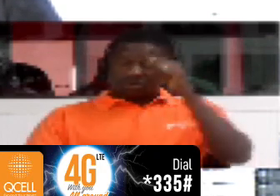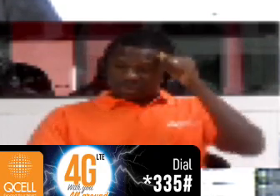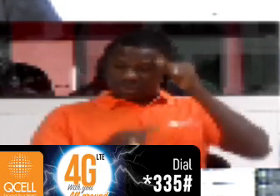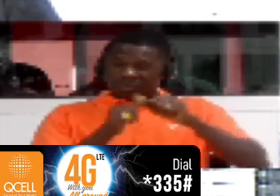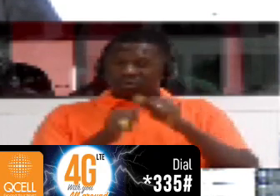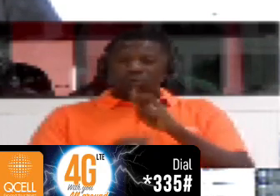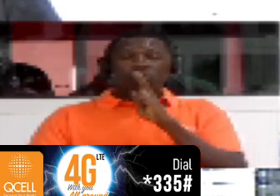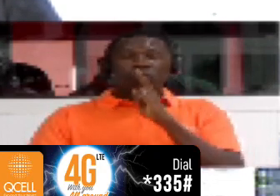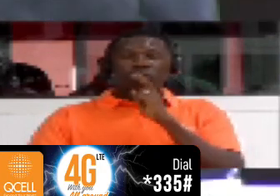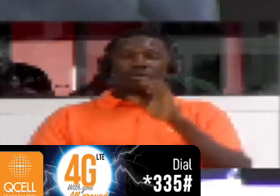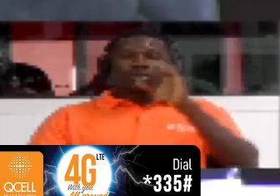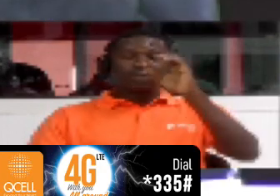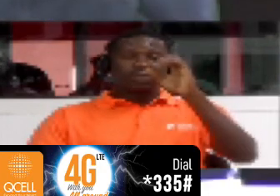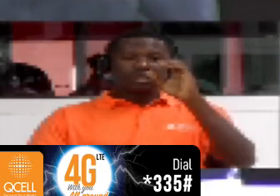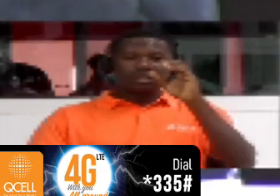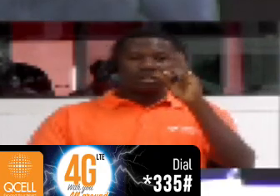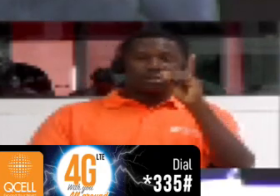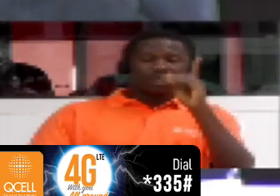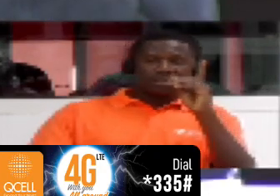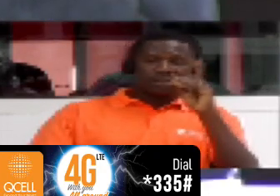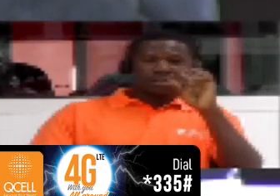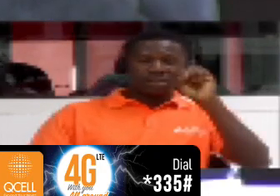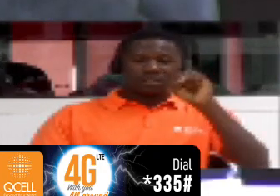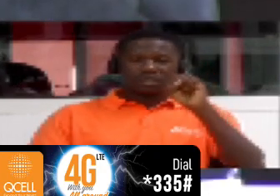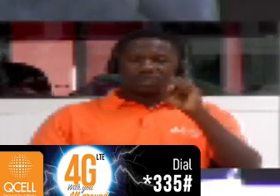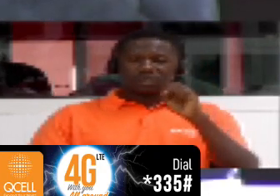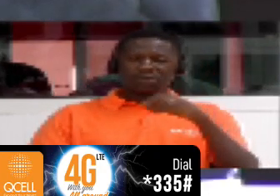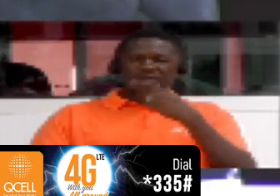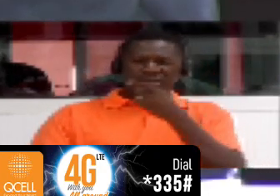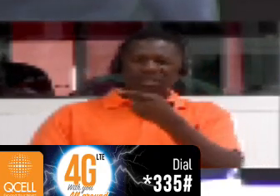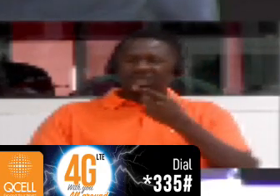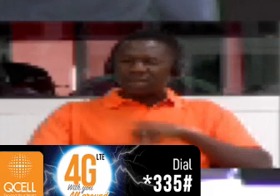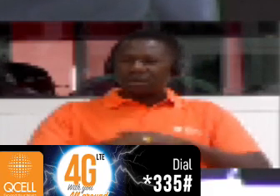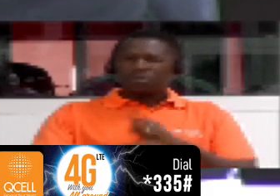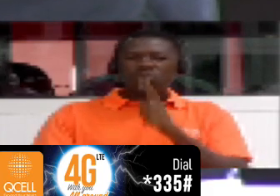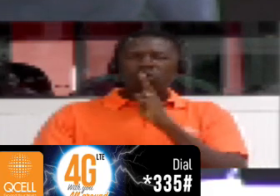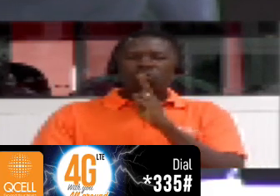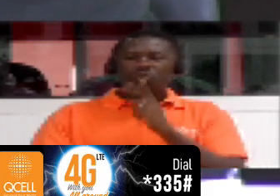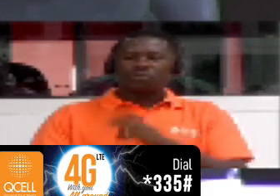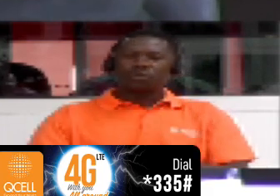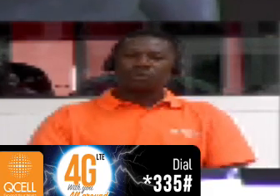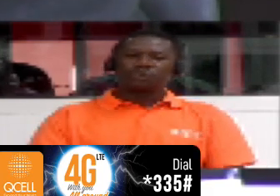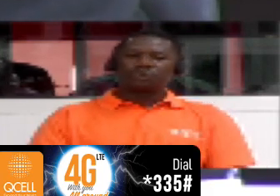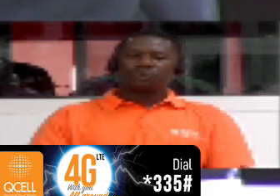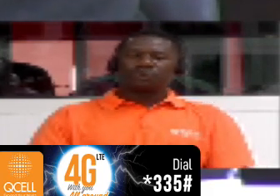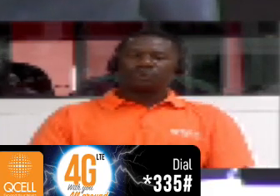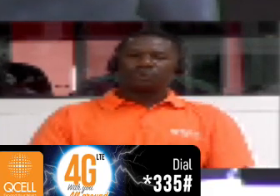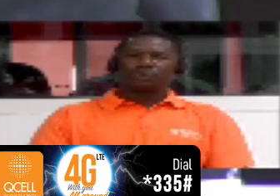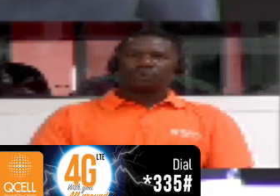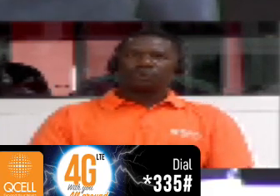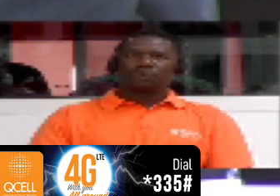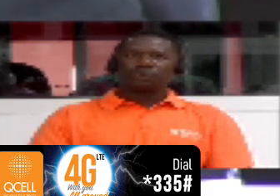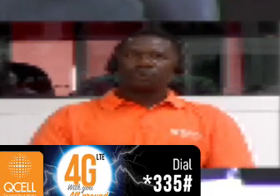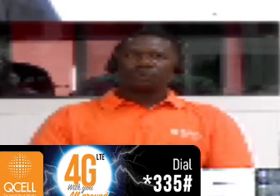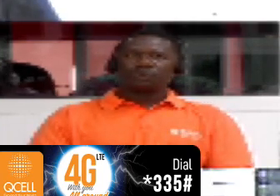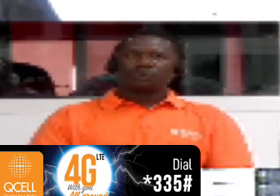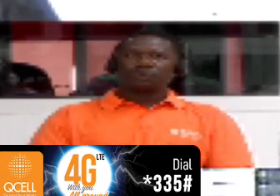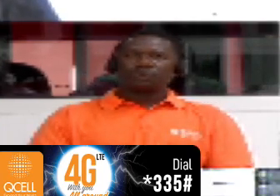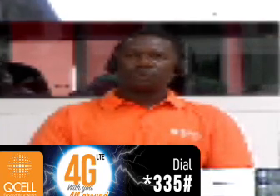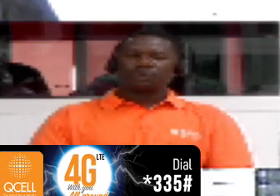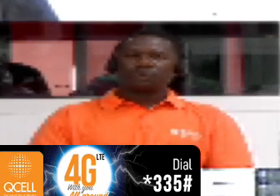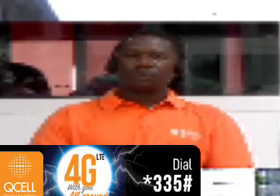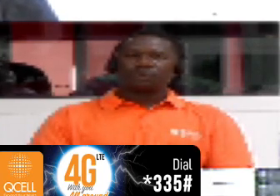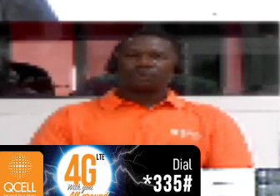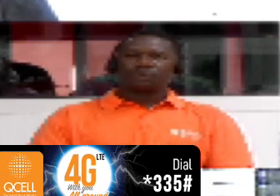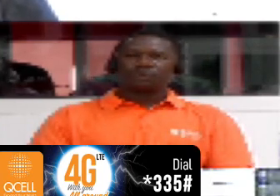the CDS was, the Chief of Defense Staff at that time? Kofoy hakilo samutano lewo Tembo jumale msojaro lube kunton koti kafo meye Chief